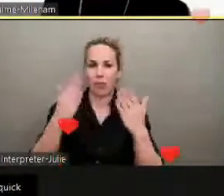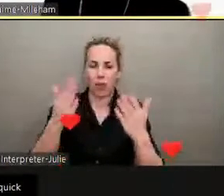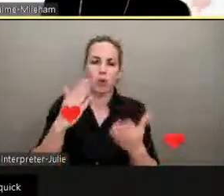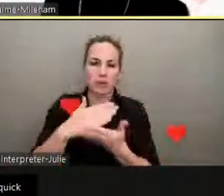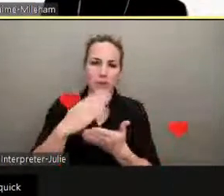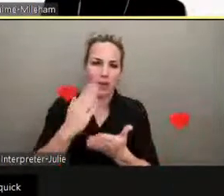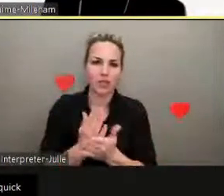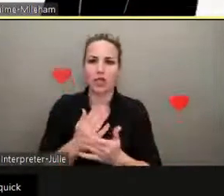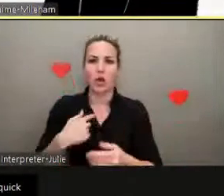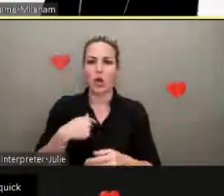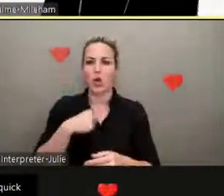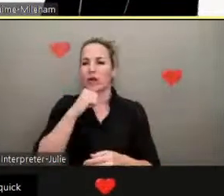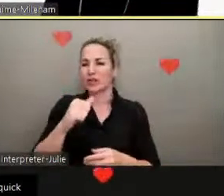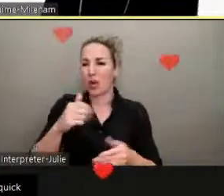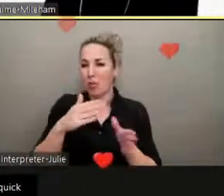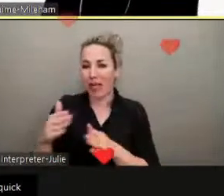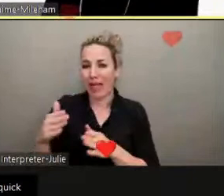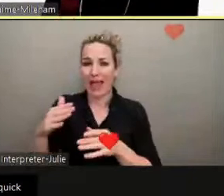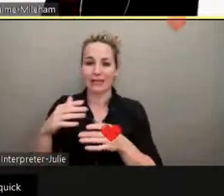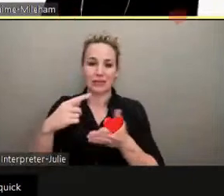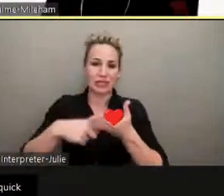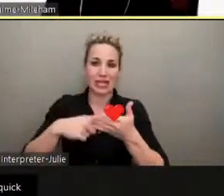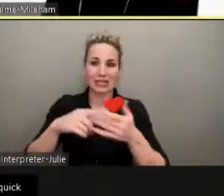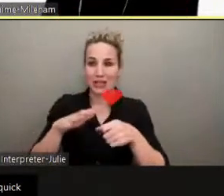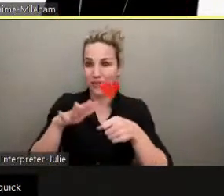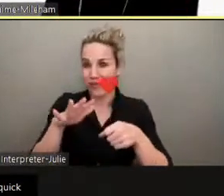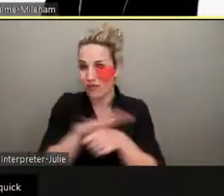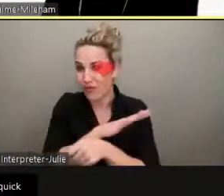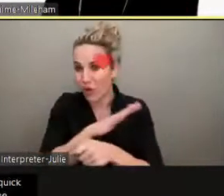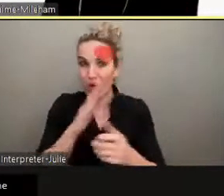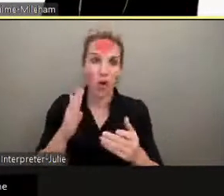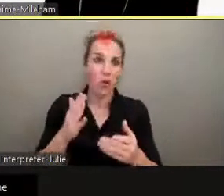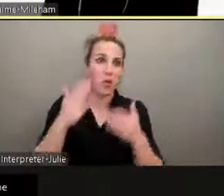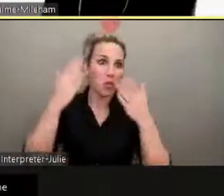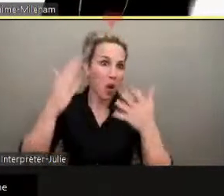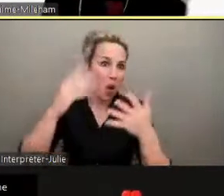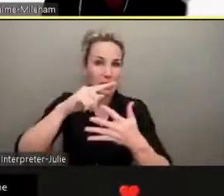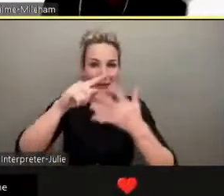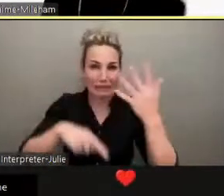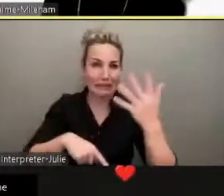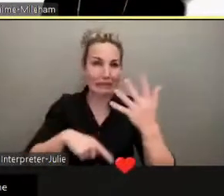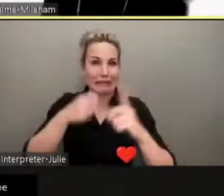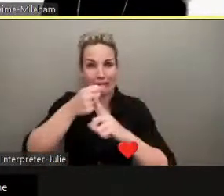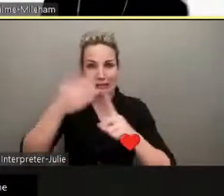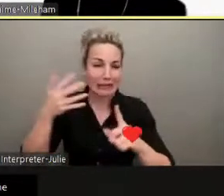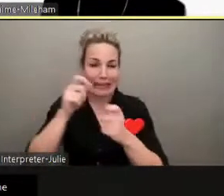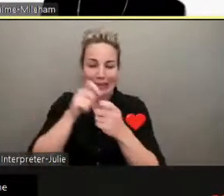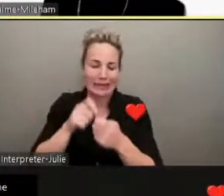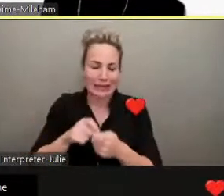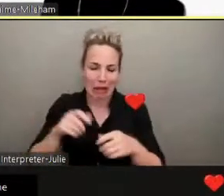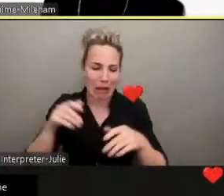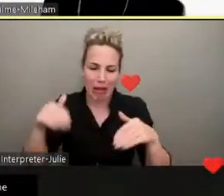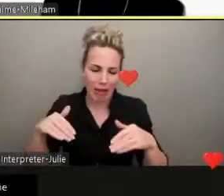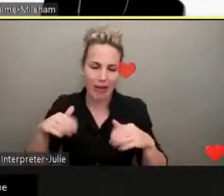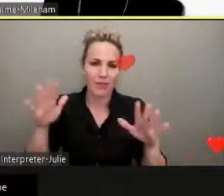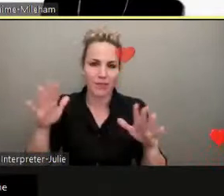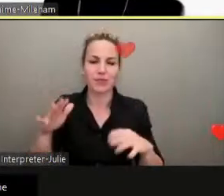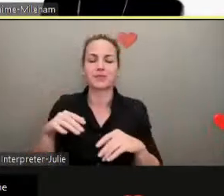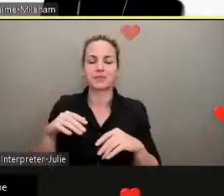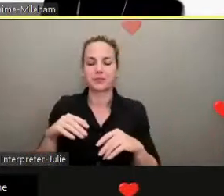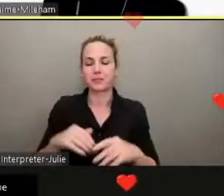to discuss the full budget and proposals in detail in this presentation, as such investments,